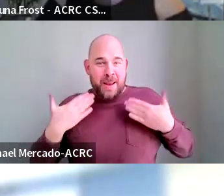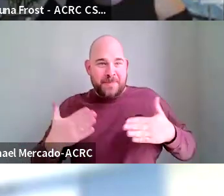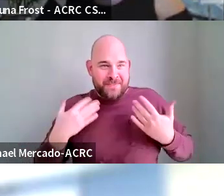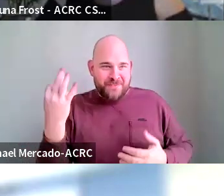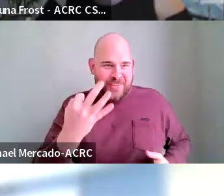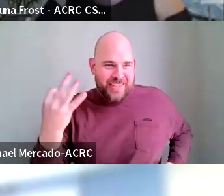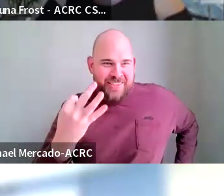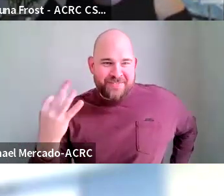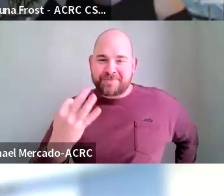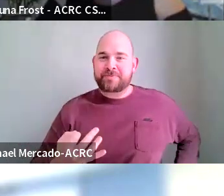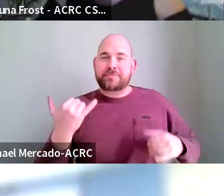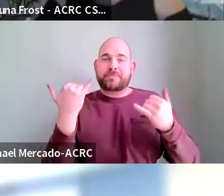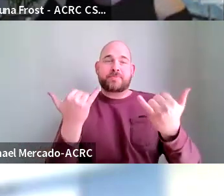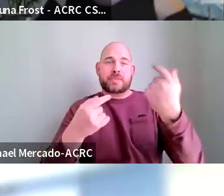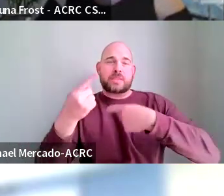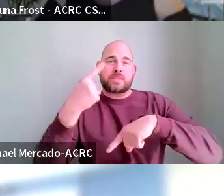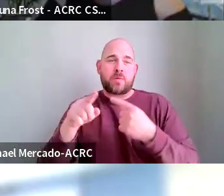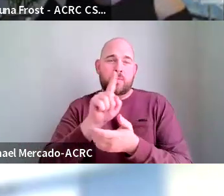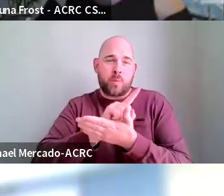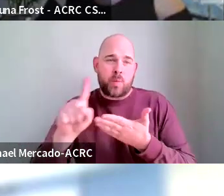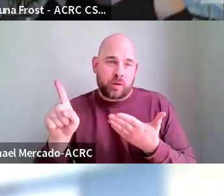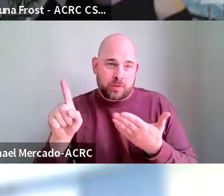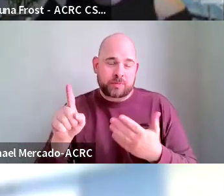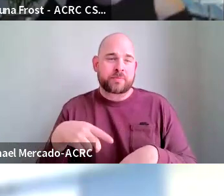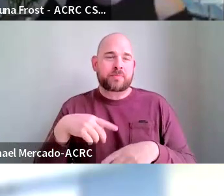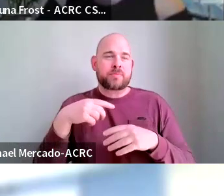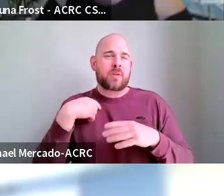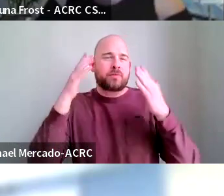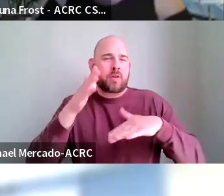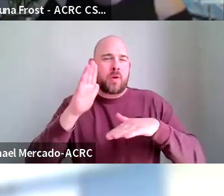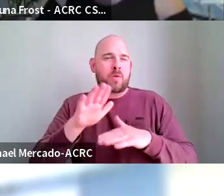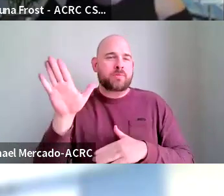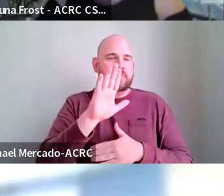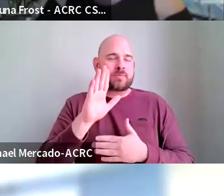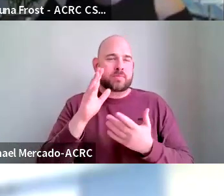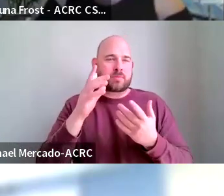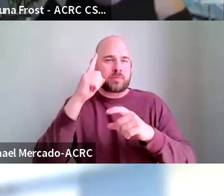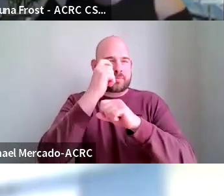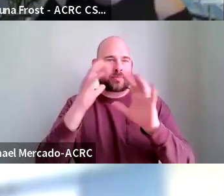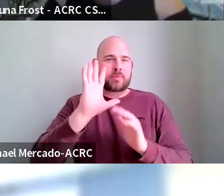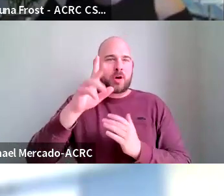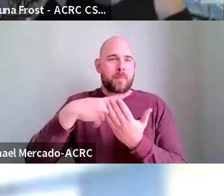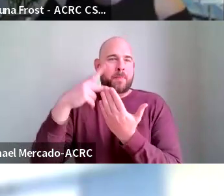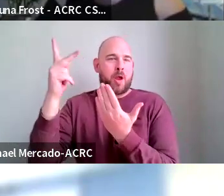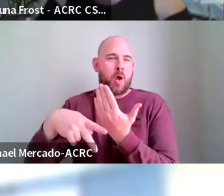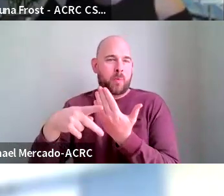Perfect. Hello, good morning. Happy Friday. All right, our signs of the week.